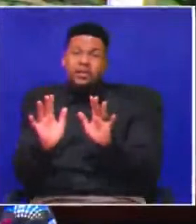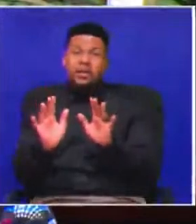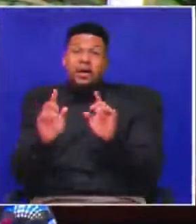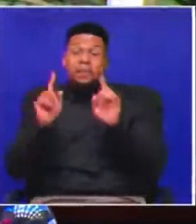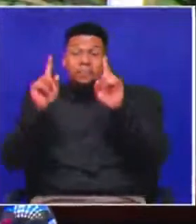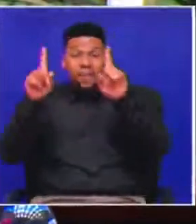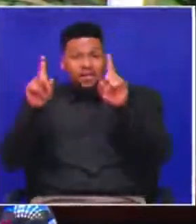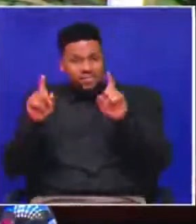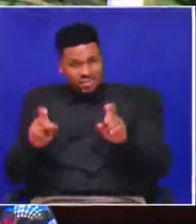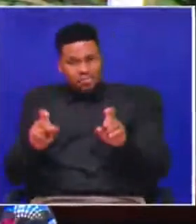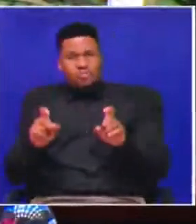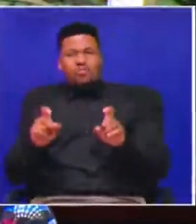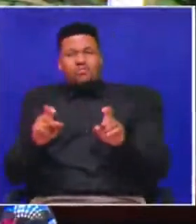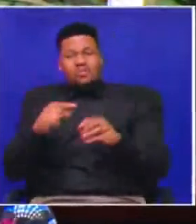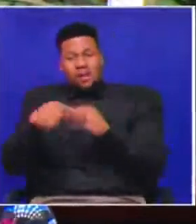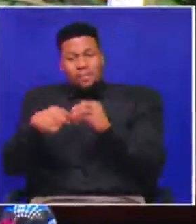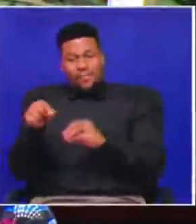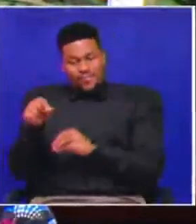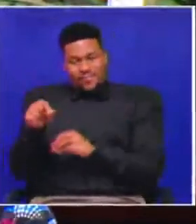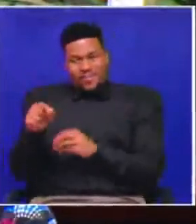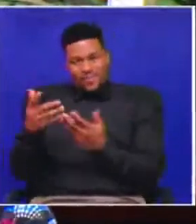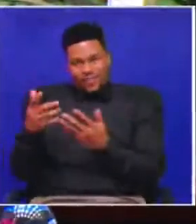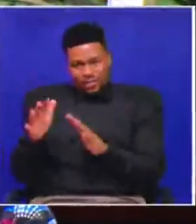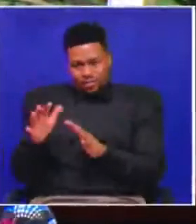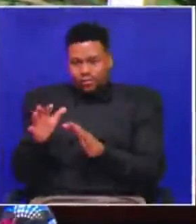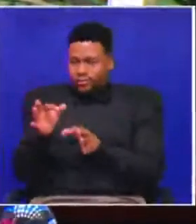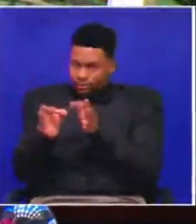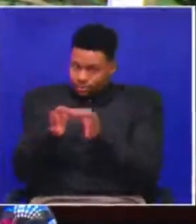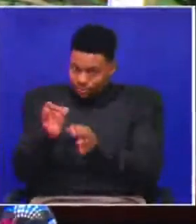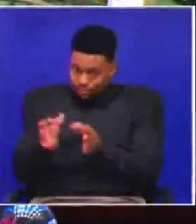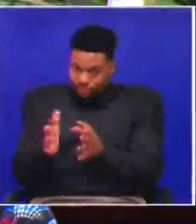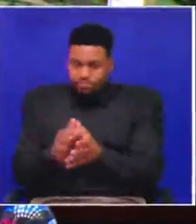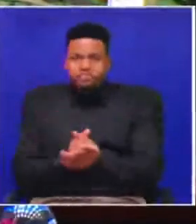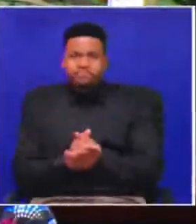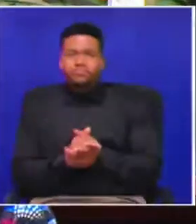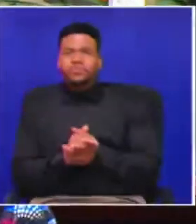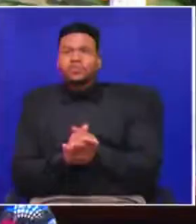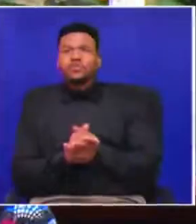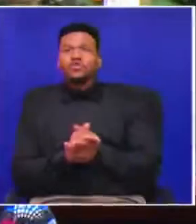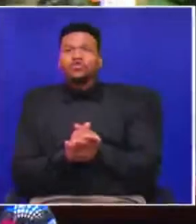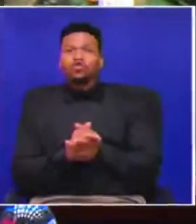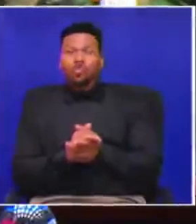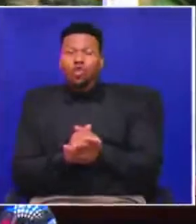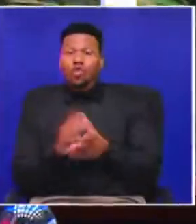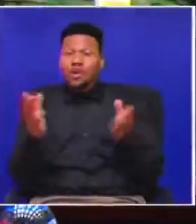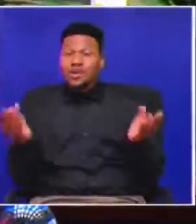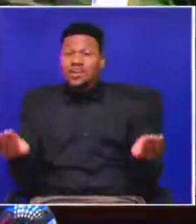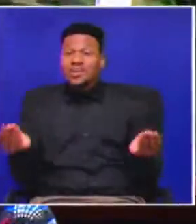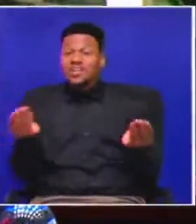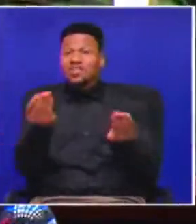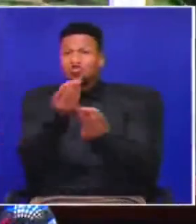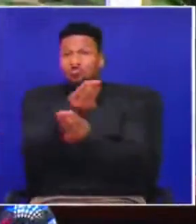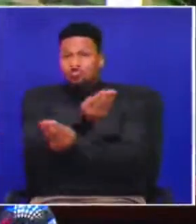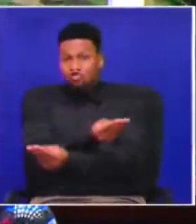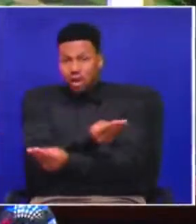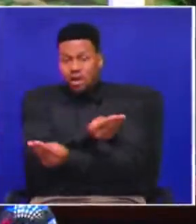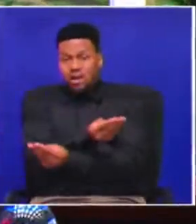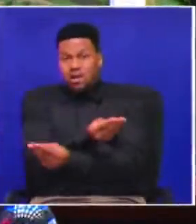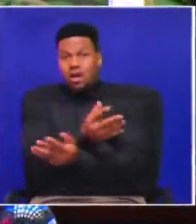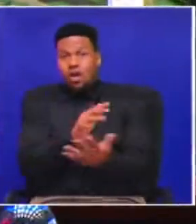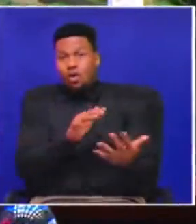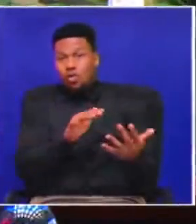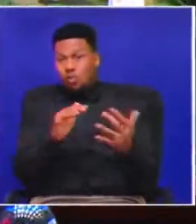that. The bilateral trade war is not about preserving current policy space,